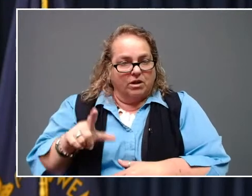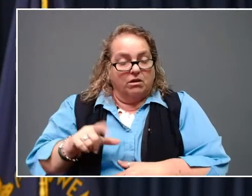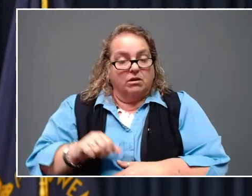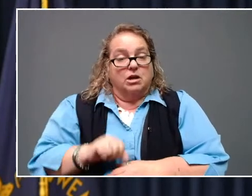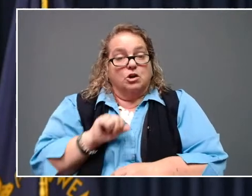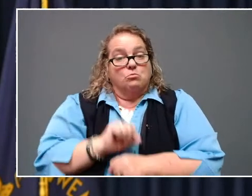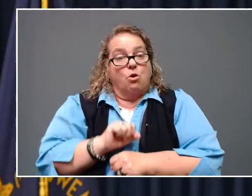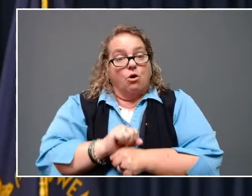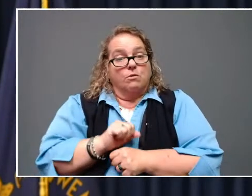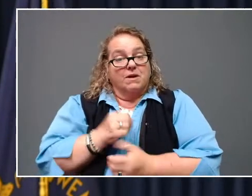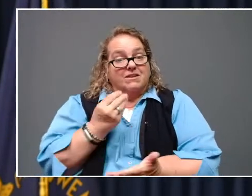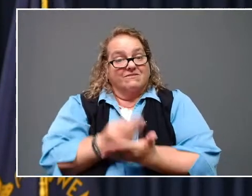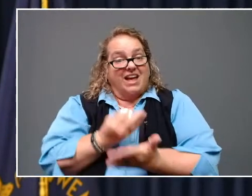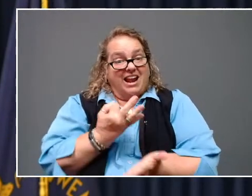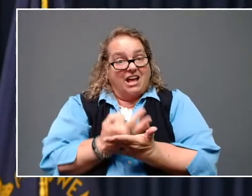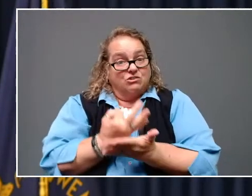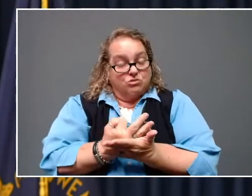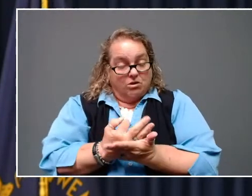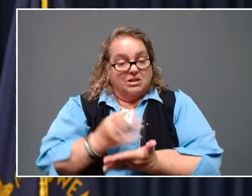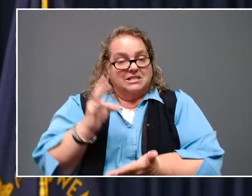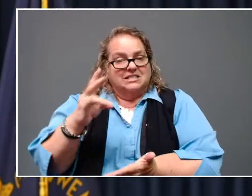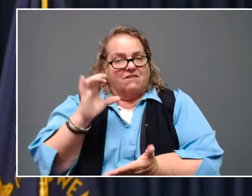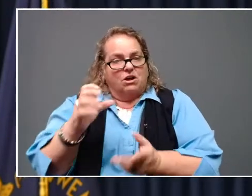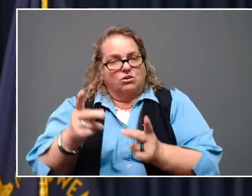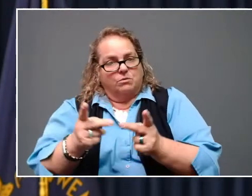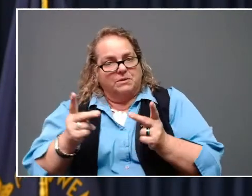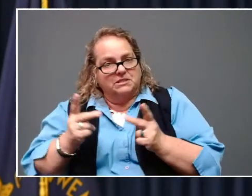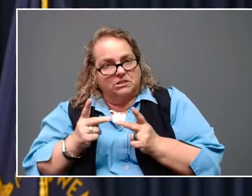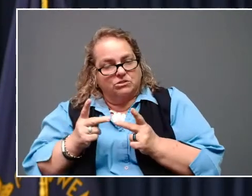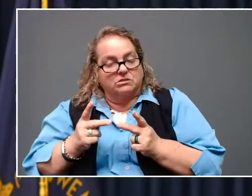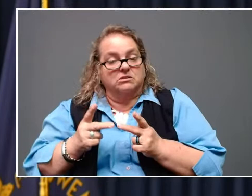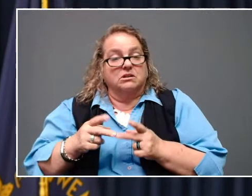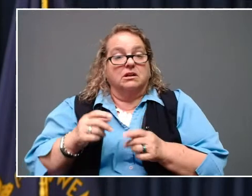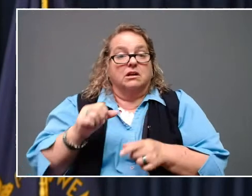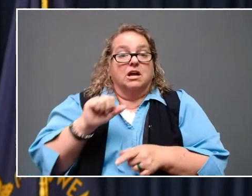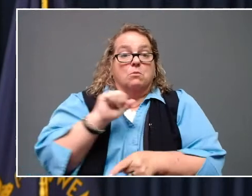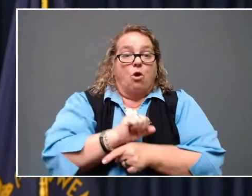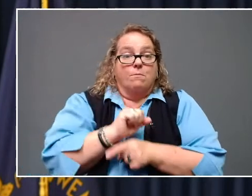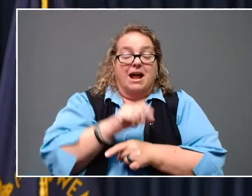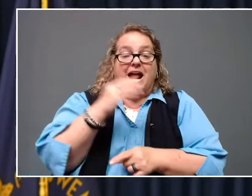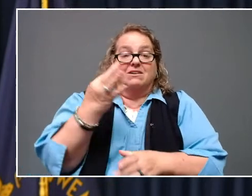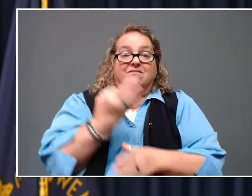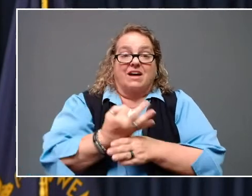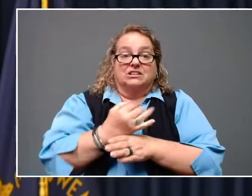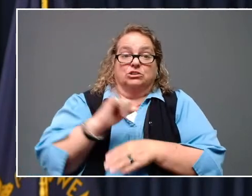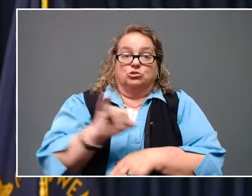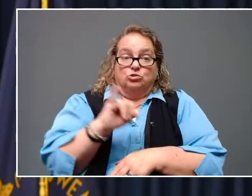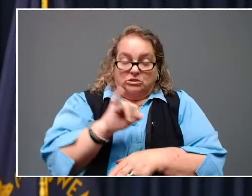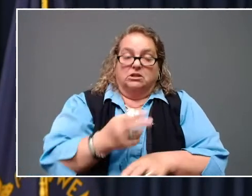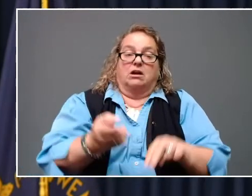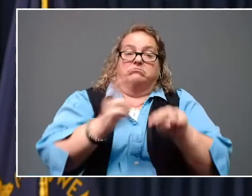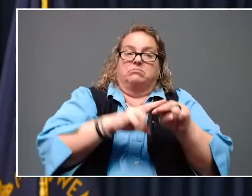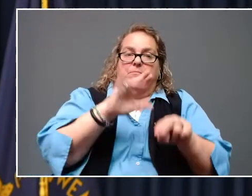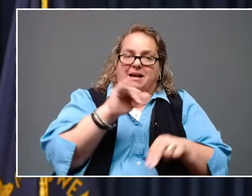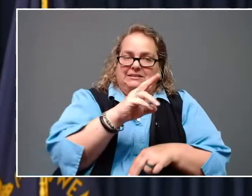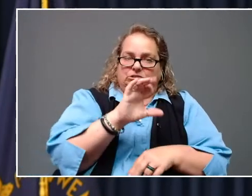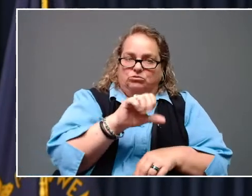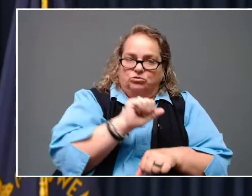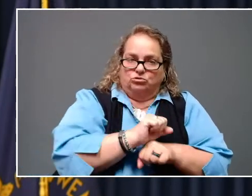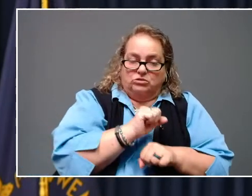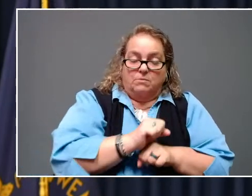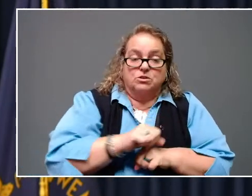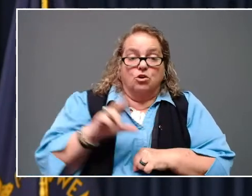rose 700 positions. Employment in finance and insurance up 600 jobs. Real estate, rental, and